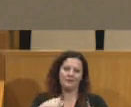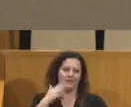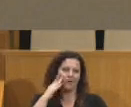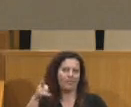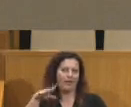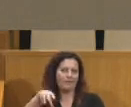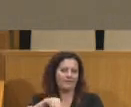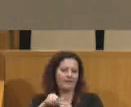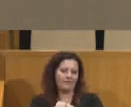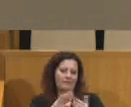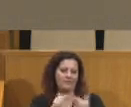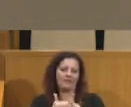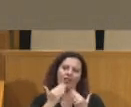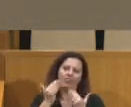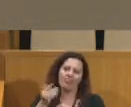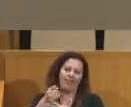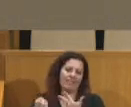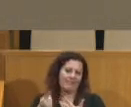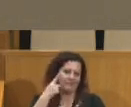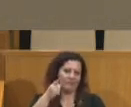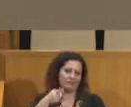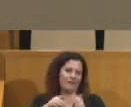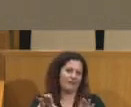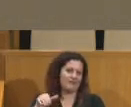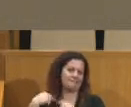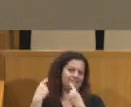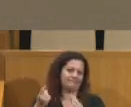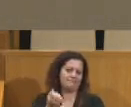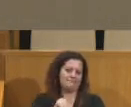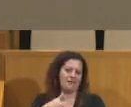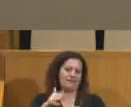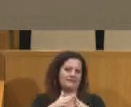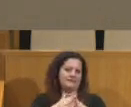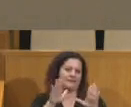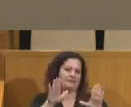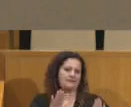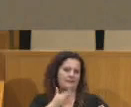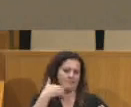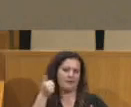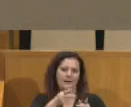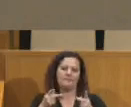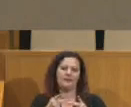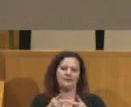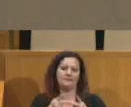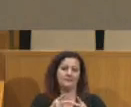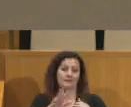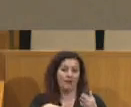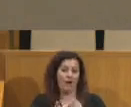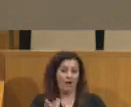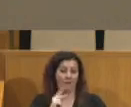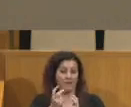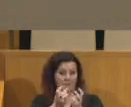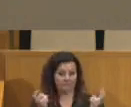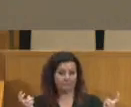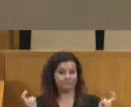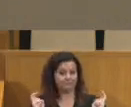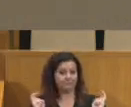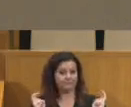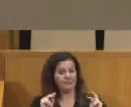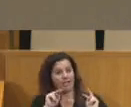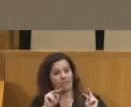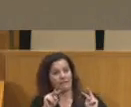It's been mentioned a lot, but I'll mention it again. Staff at the City of Charlotte is who does the real work here. We kind of set